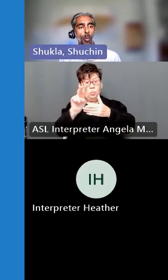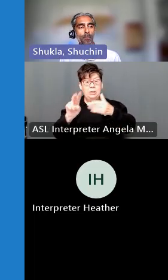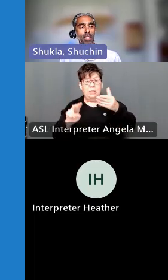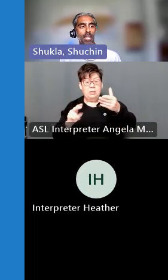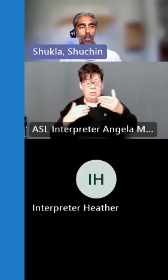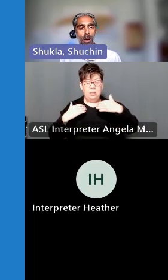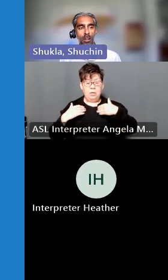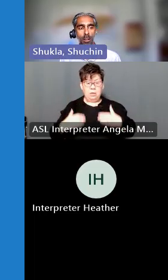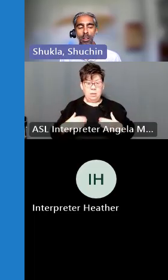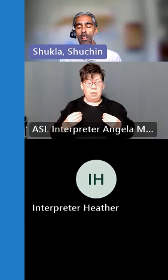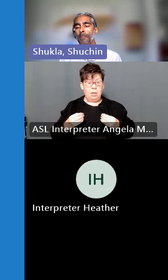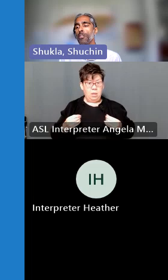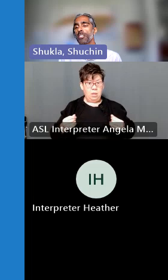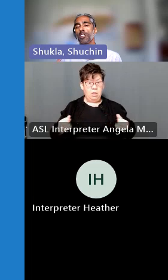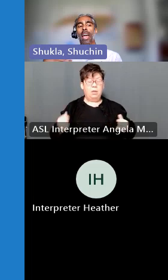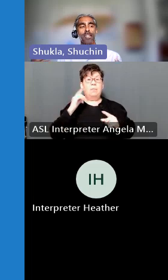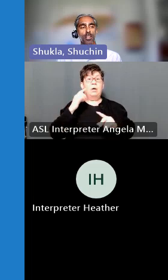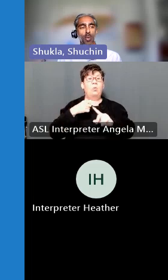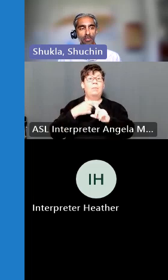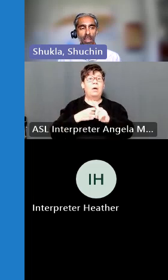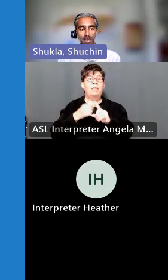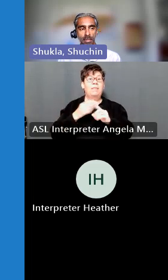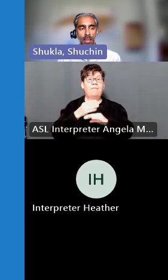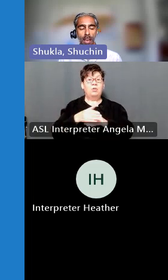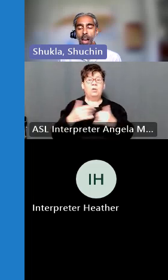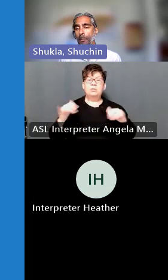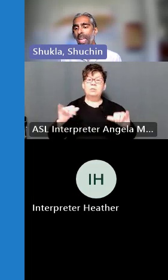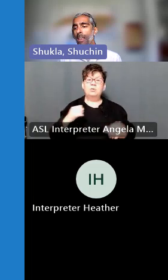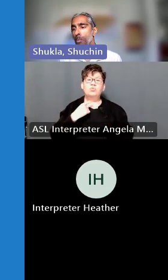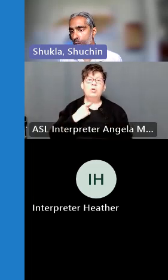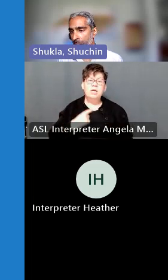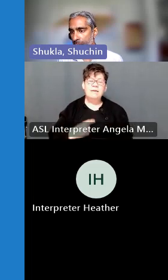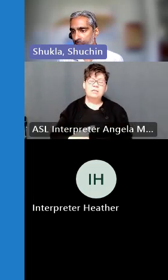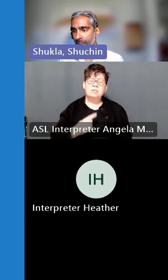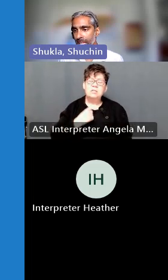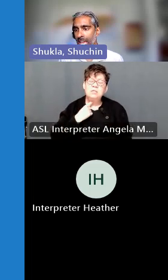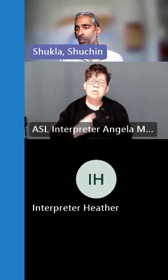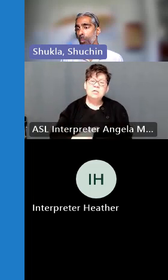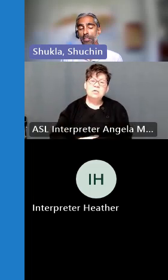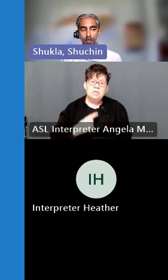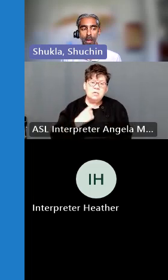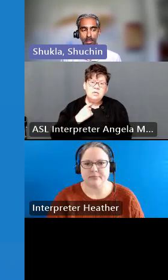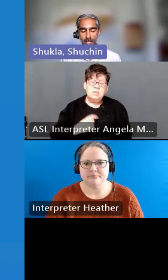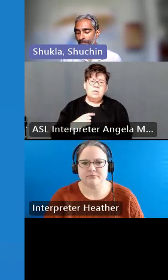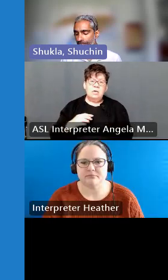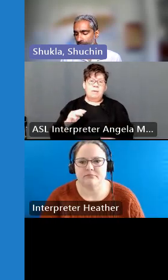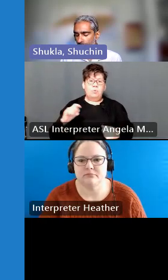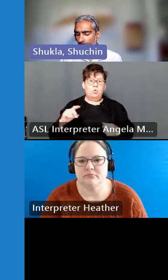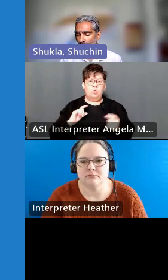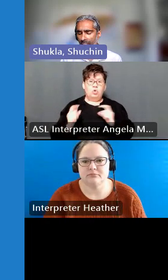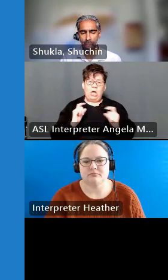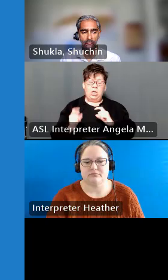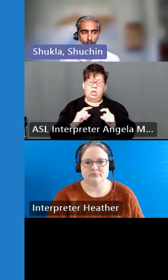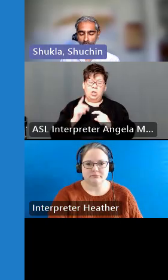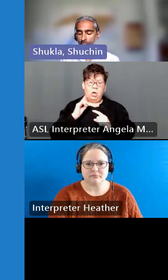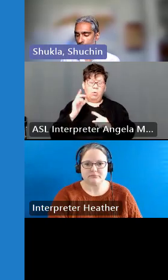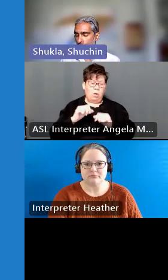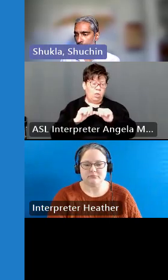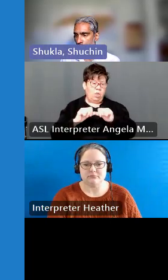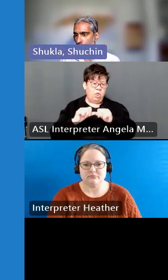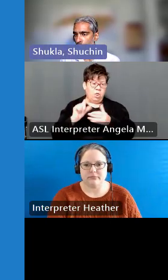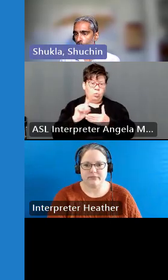you can see, 1 month and longer, you still have these cravings and mood changes that can last for weeks or months.